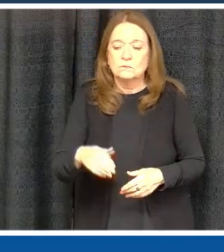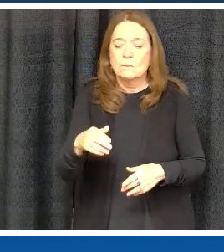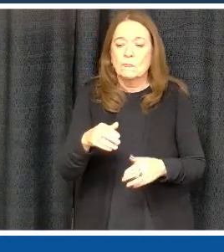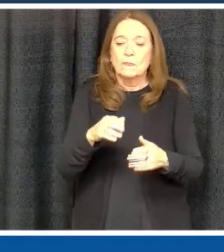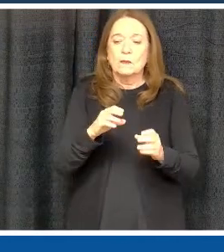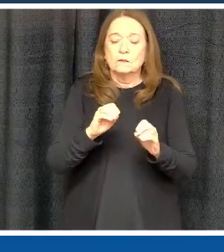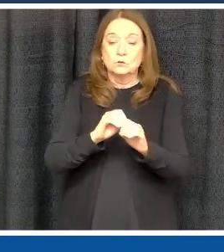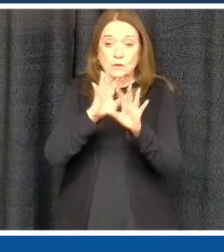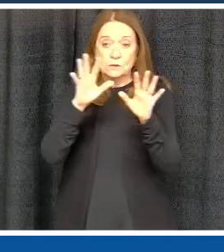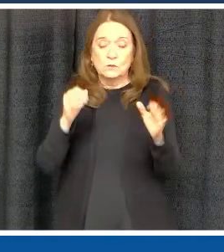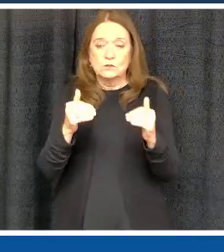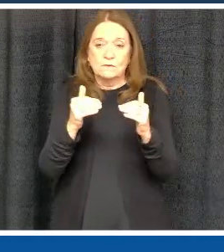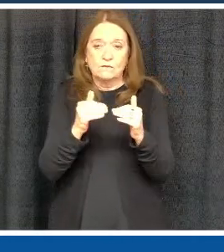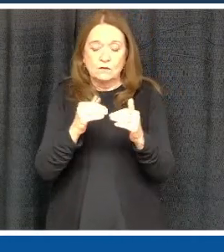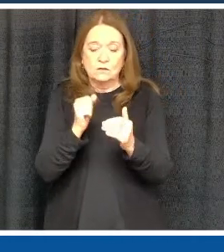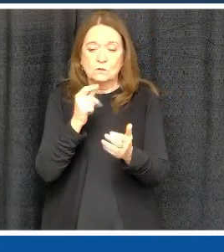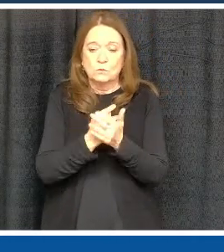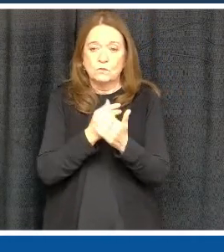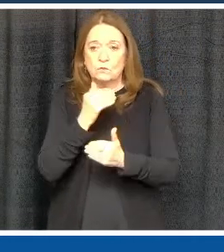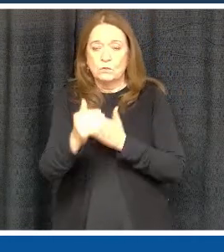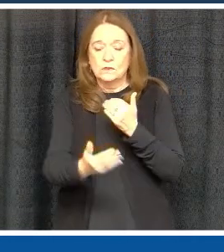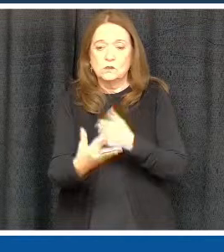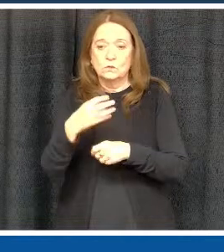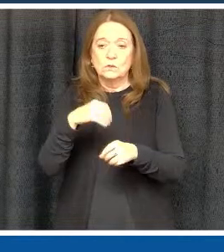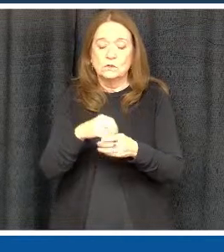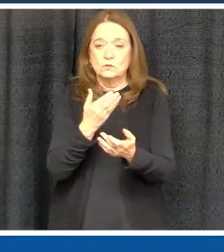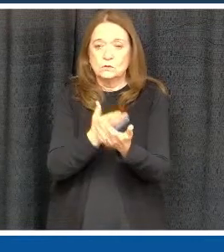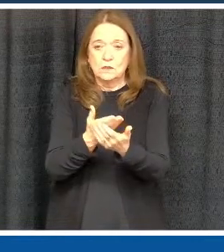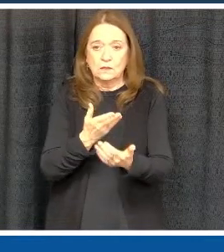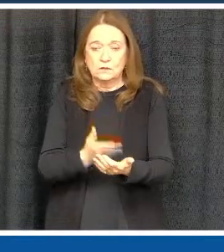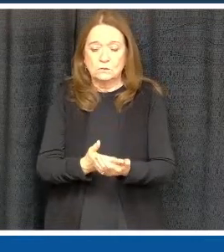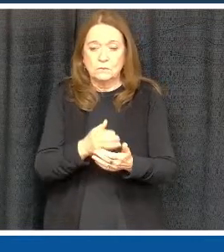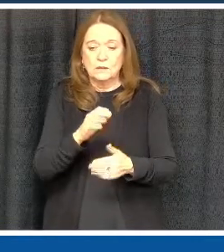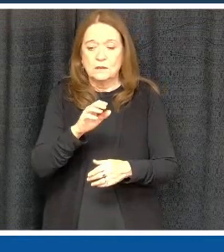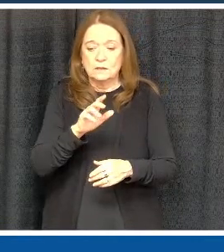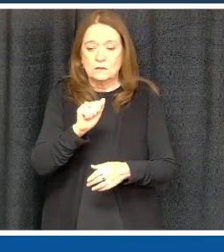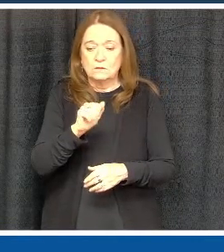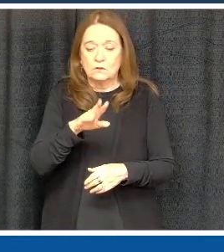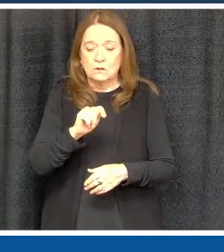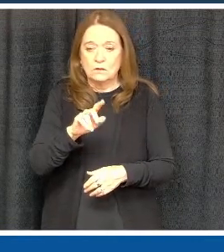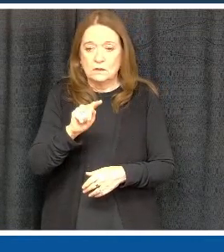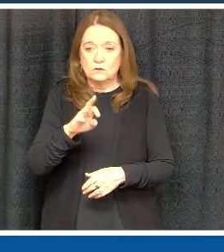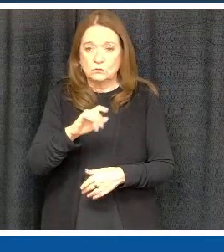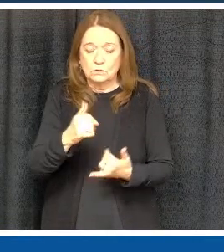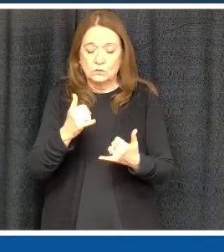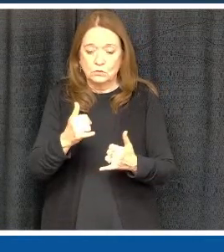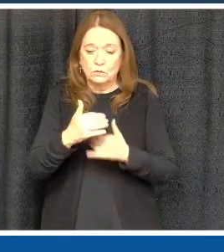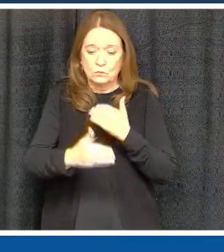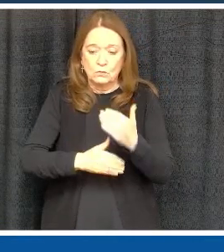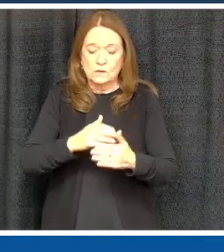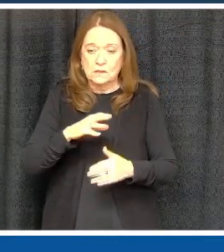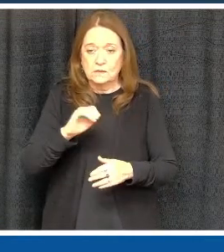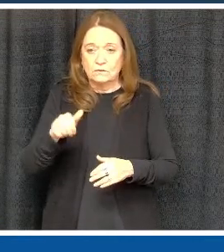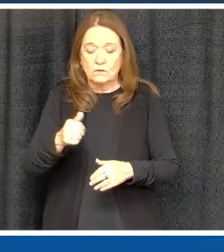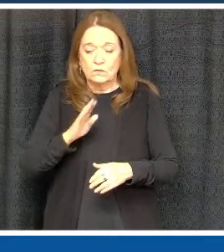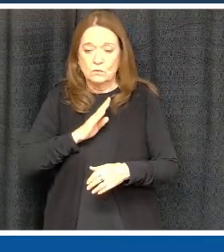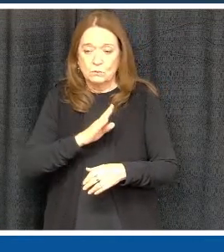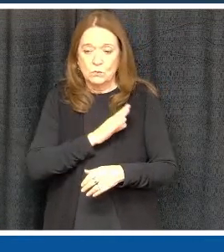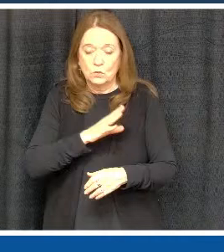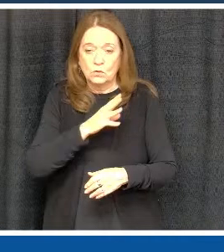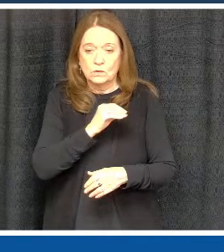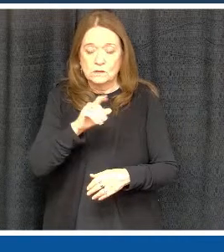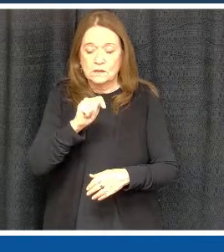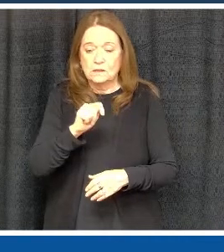Transparency and fairness and approval process to include documented audit trail that mirror the current process of other boards and that of